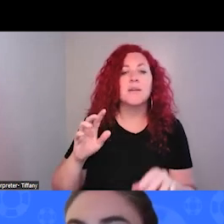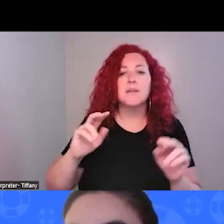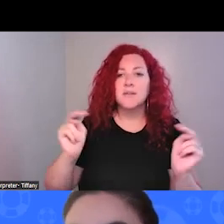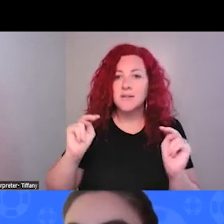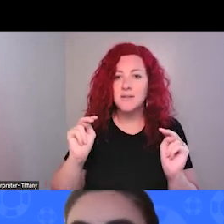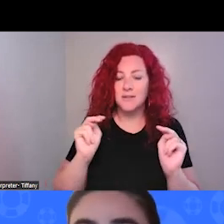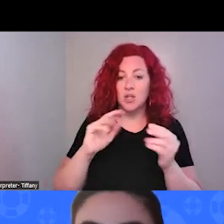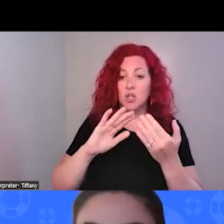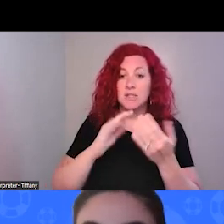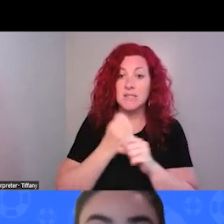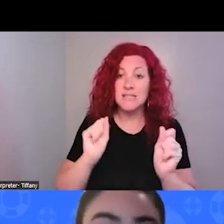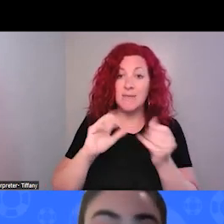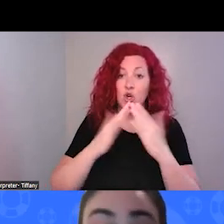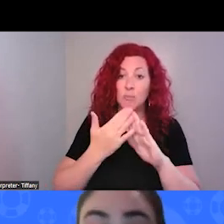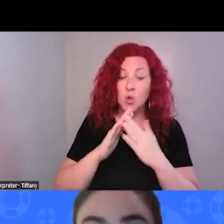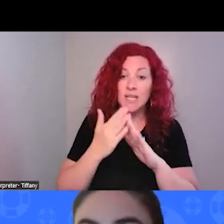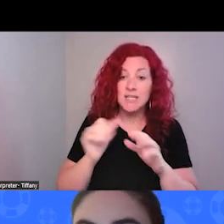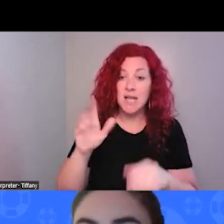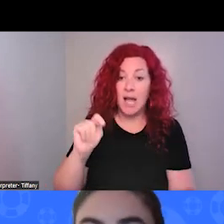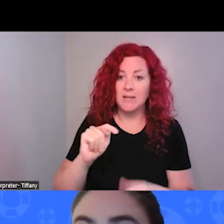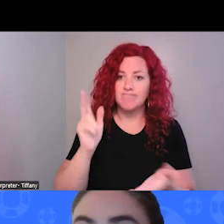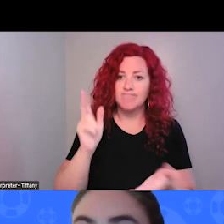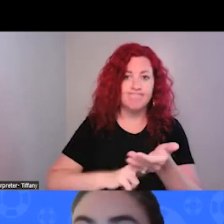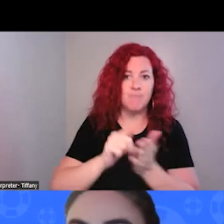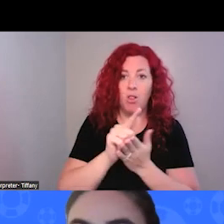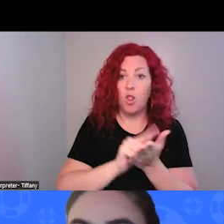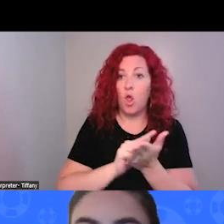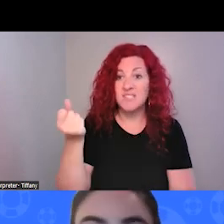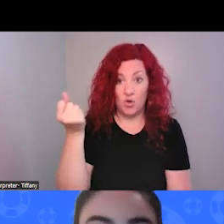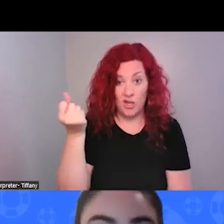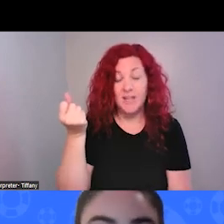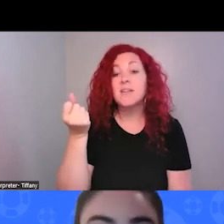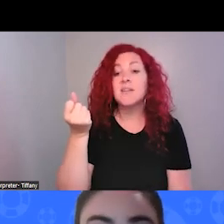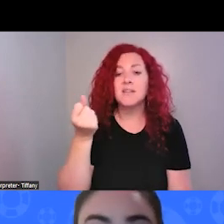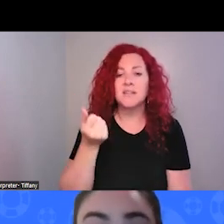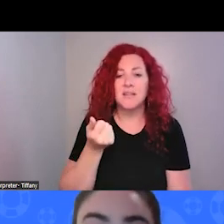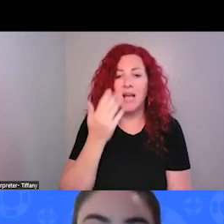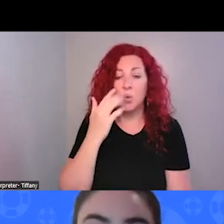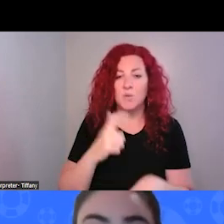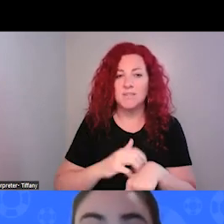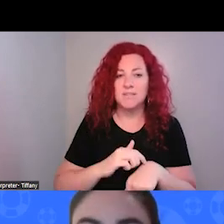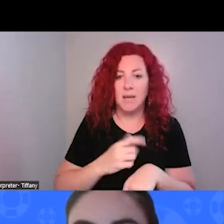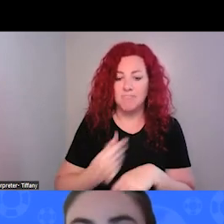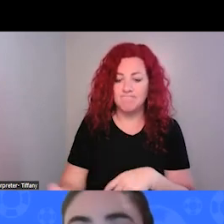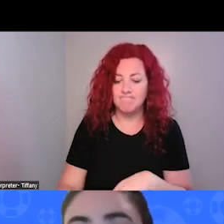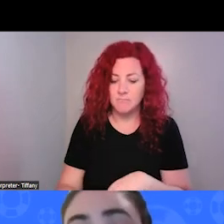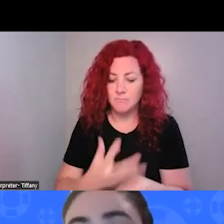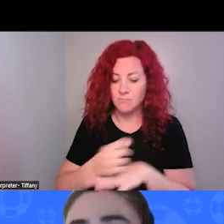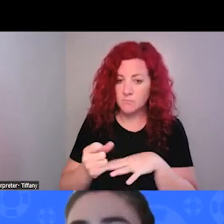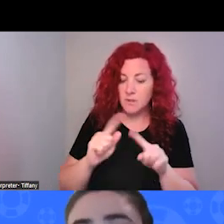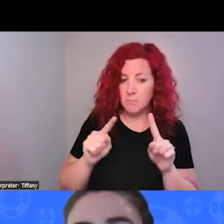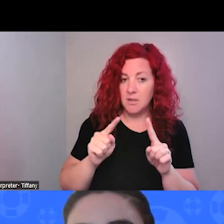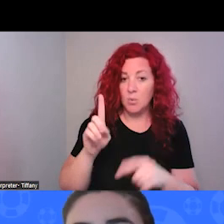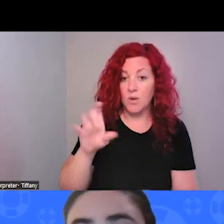and it was signed into law on Saturday. Most notably, I'll just run through a few quick things. I know we're running out of time, but most notably, this includes the